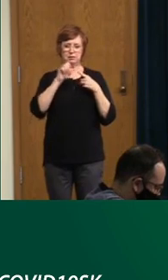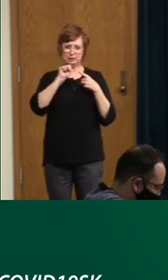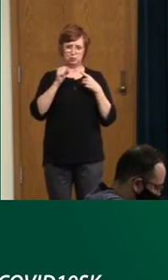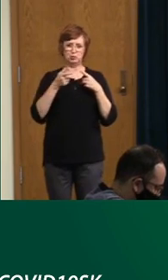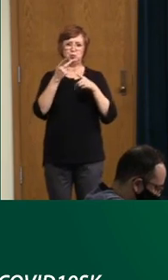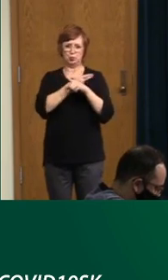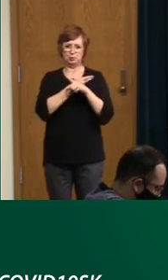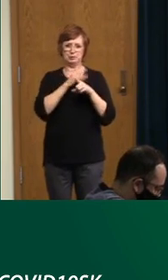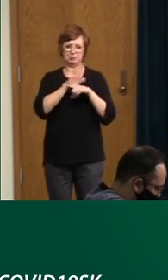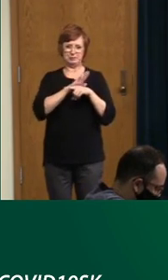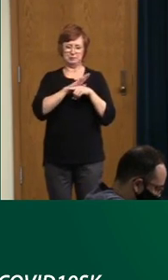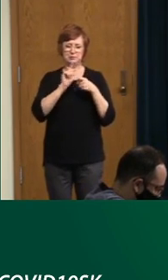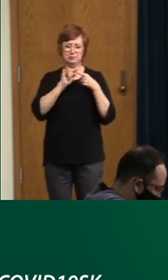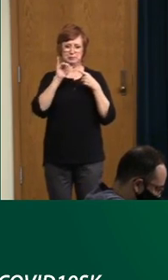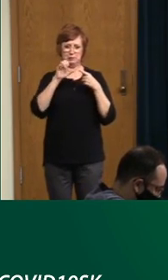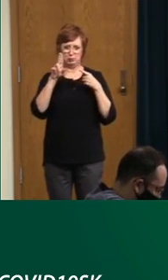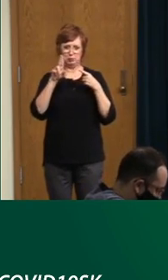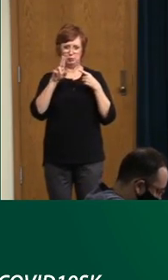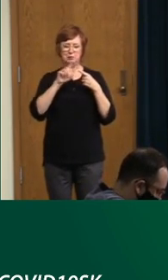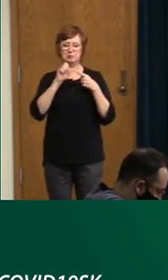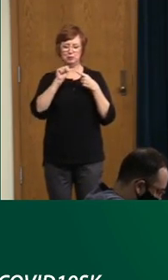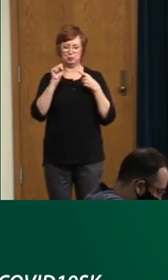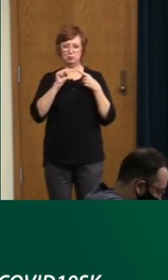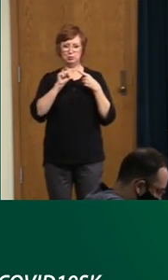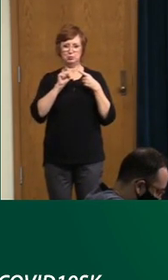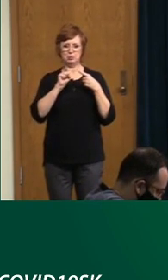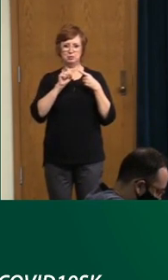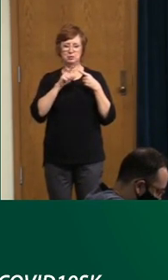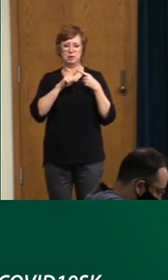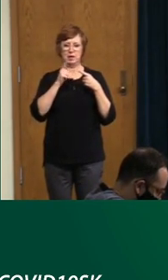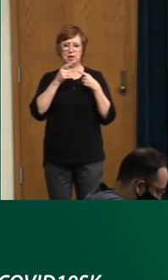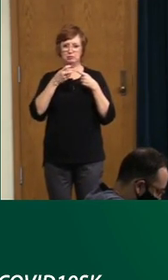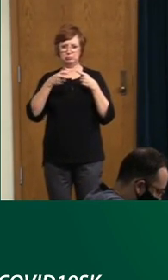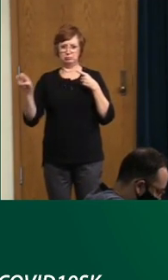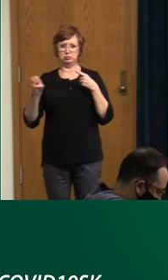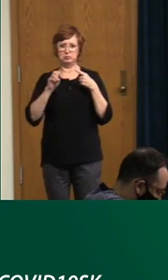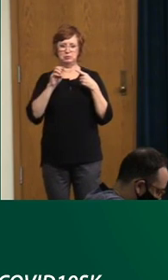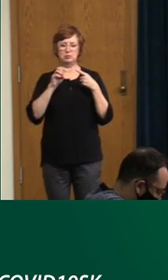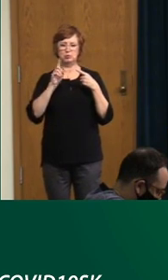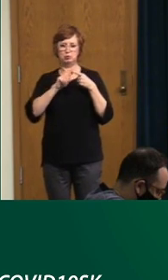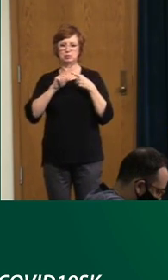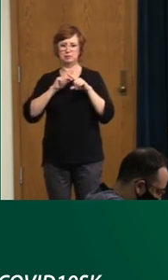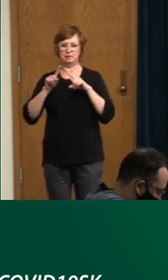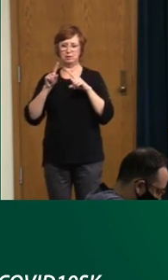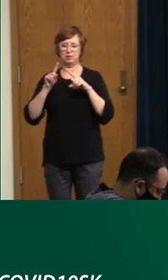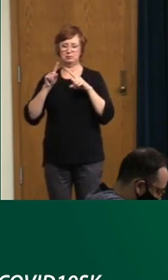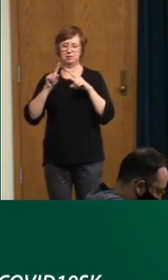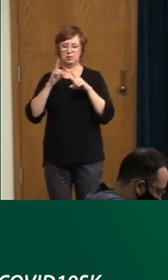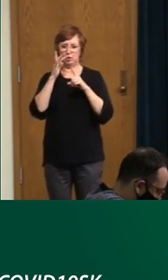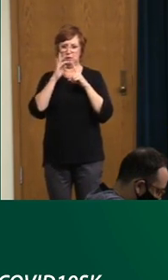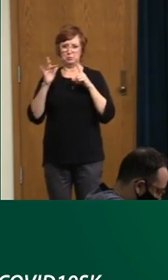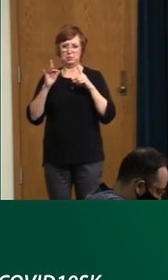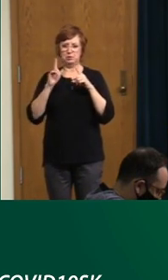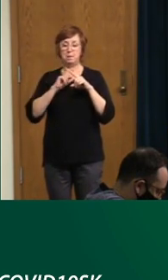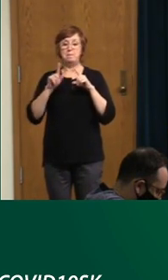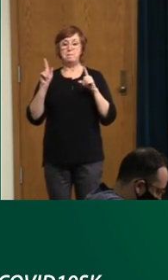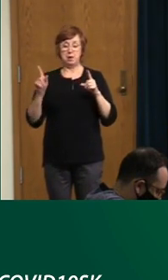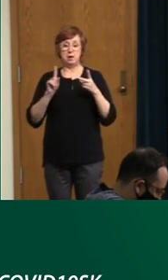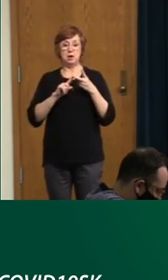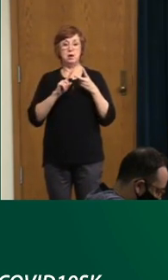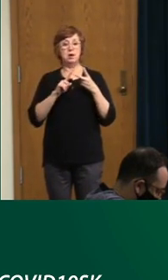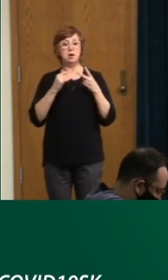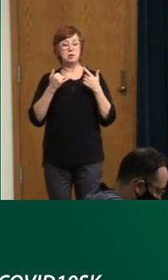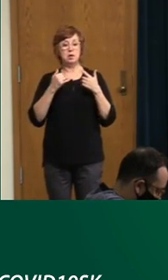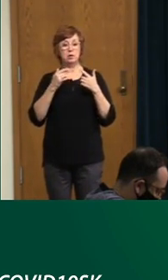pressure, particularly our ICUs in Saskatoon. That's why they're on bypass. But part of the role is that we're still, at this point in time in